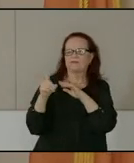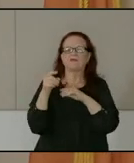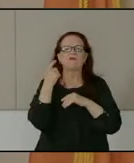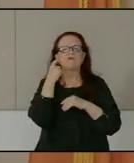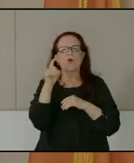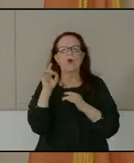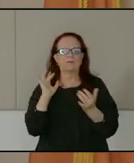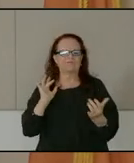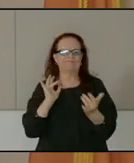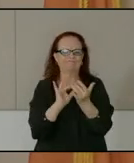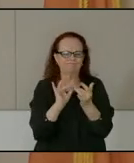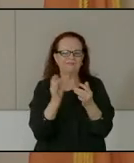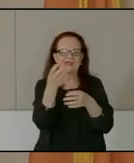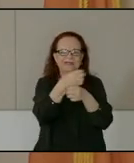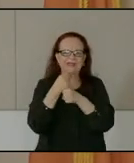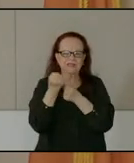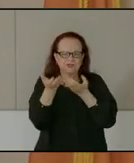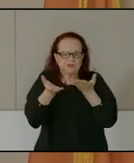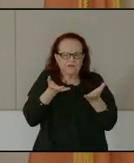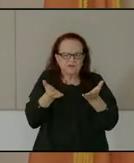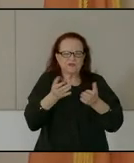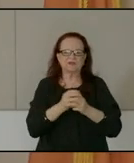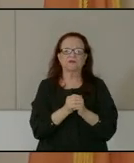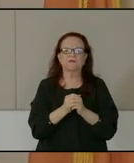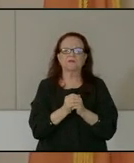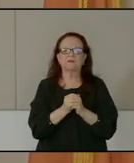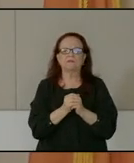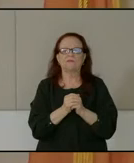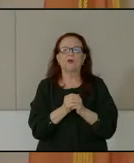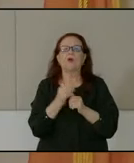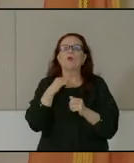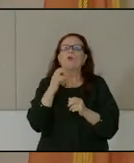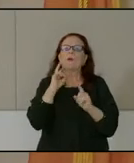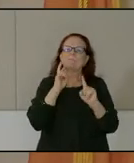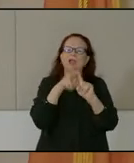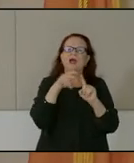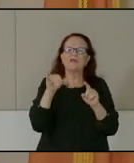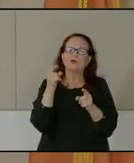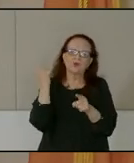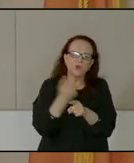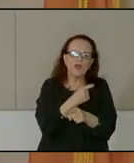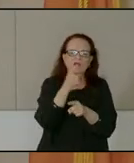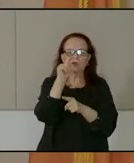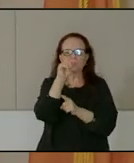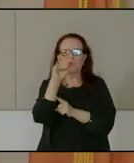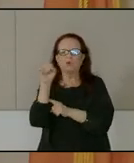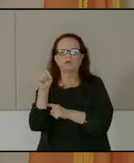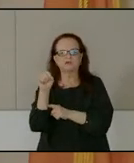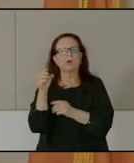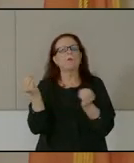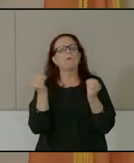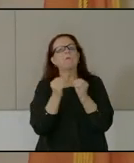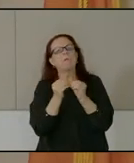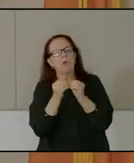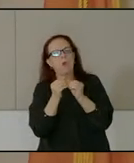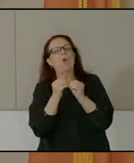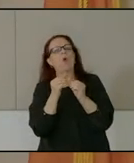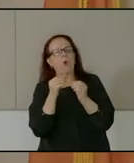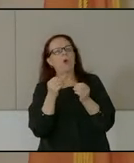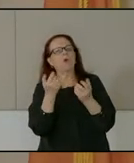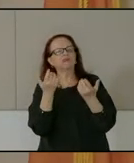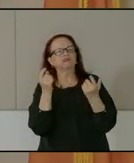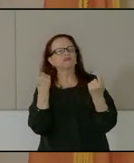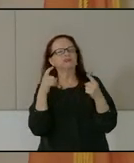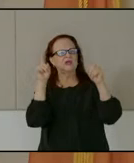services. Clients who are equipped with the correct tools are more likely to become self-sufficient and